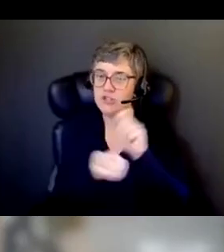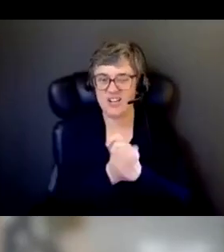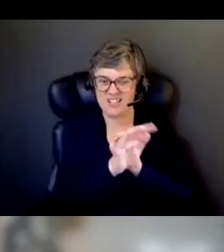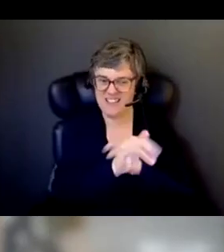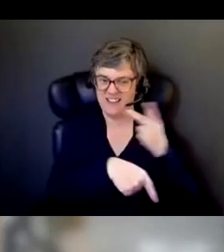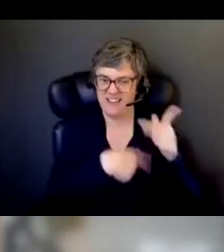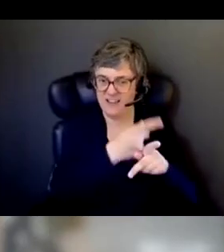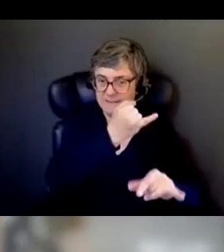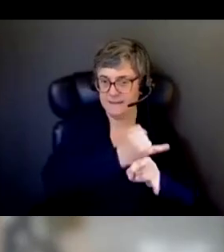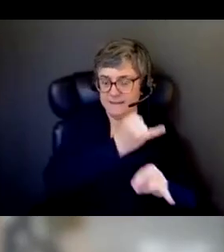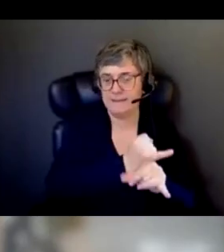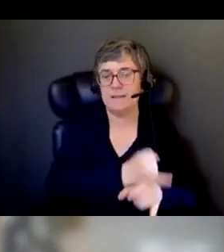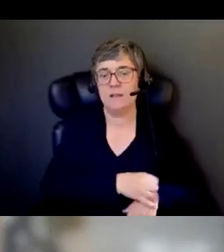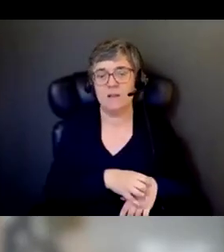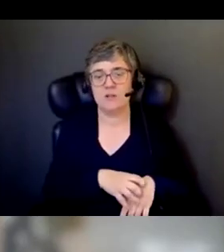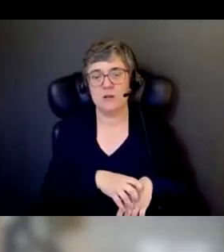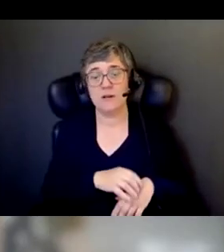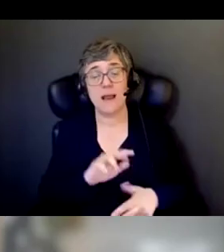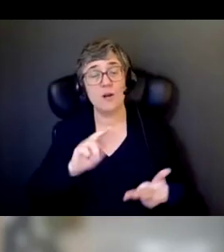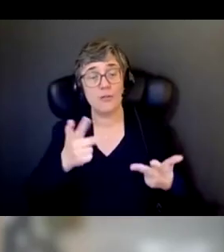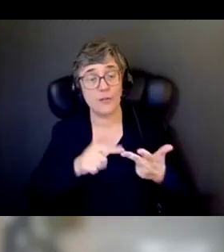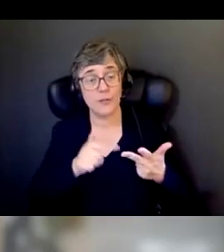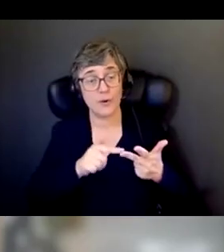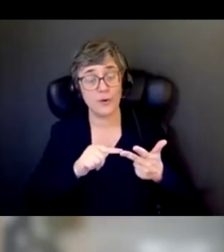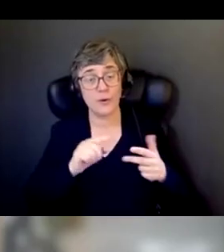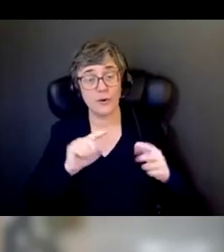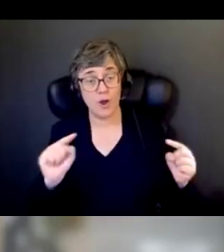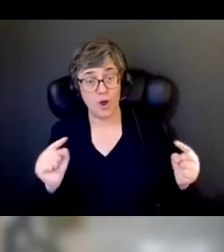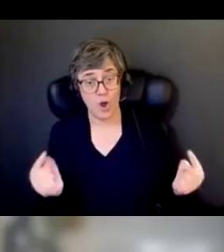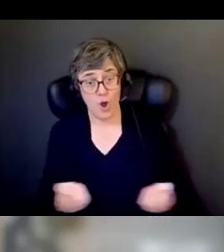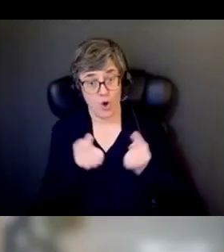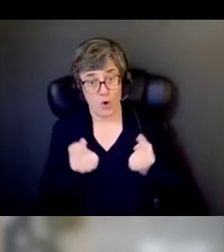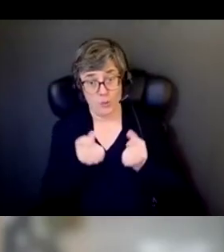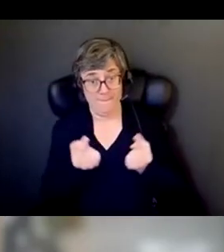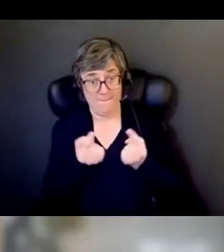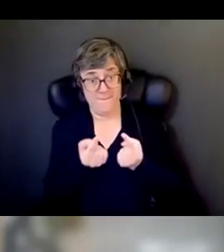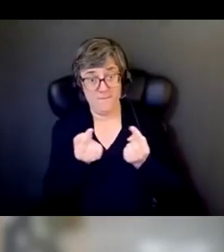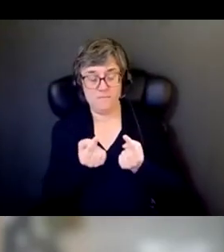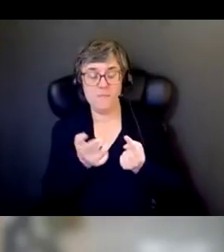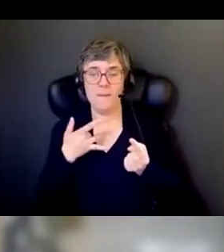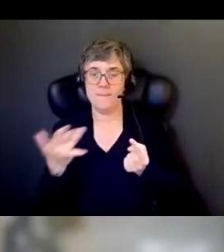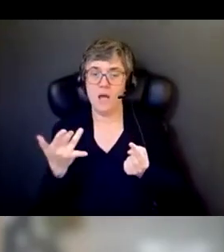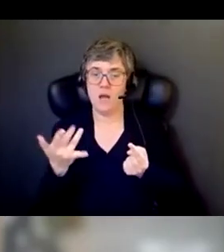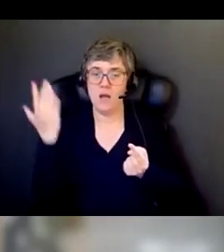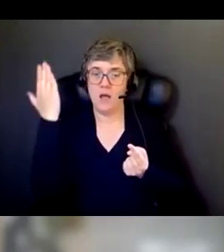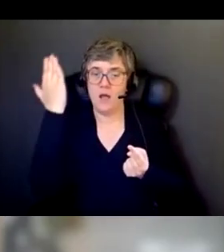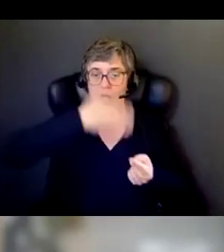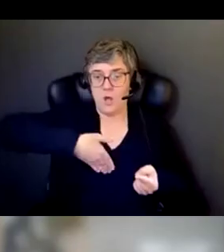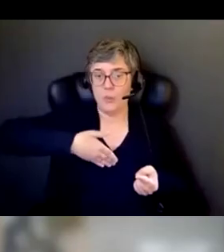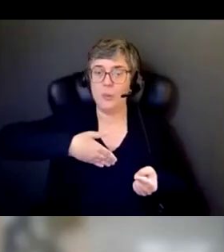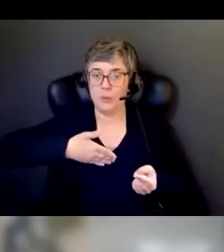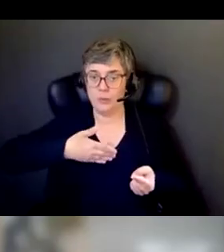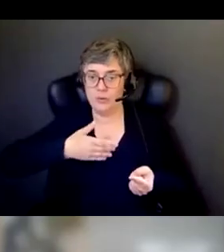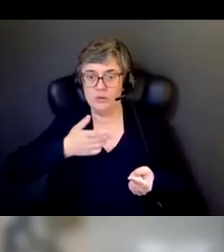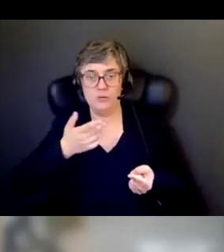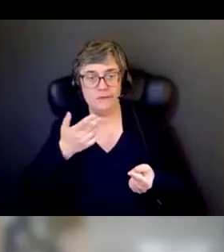to the people most likely to notice it because what looks like care to outsiders can be coercion to the person living it. So